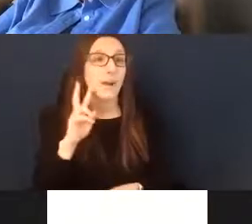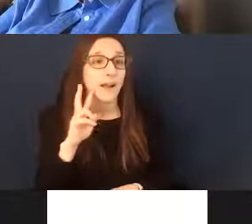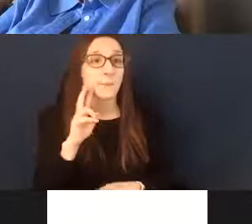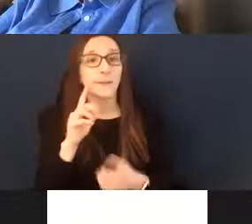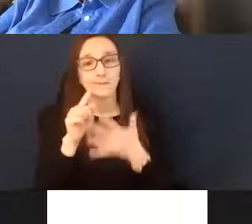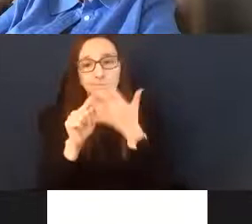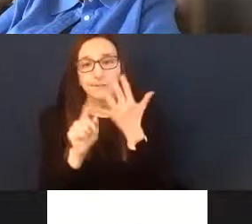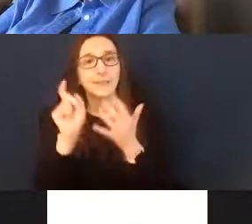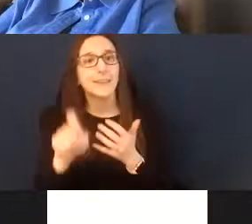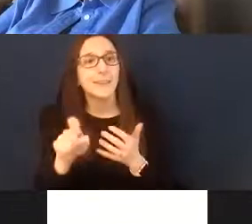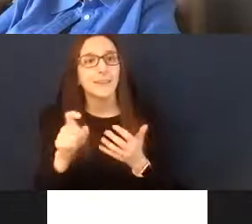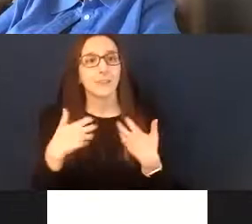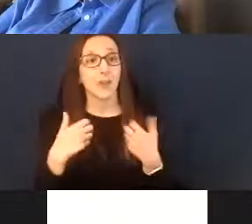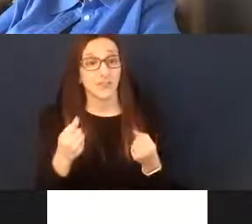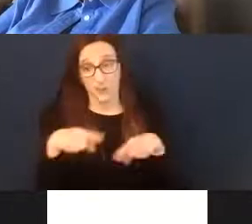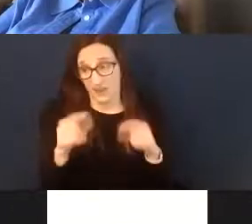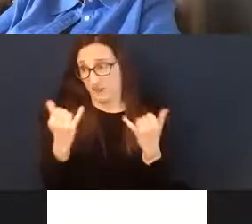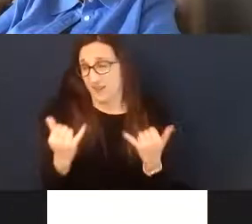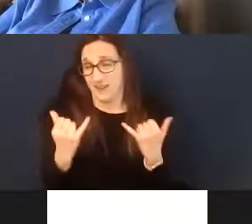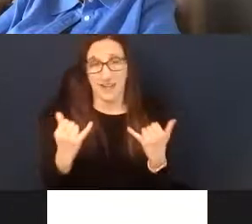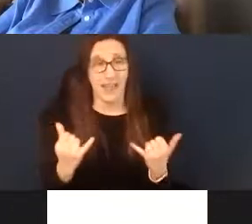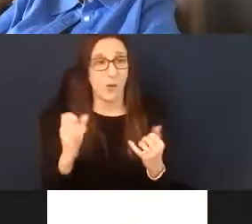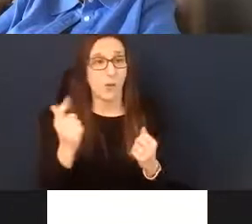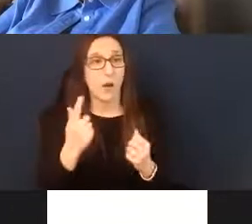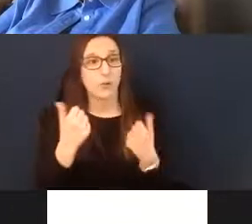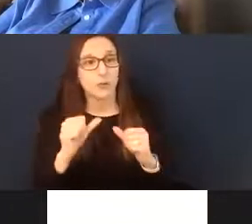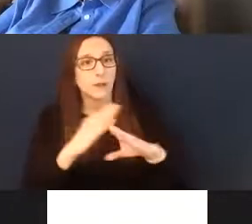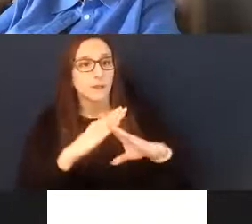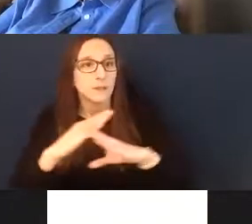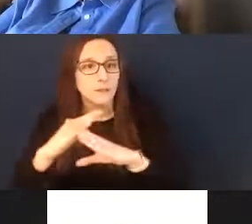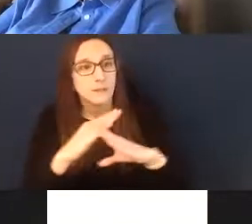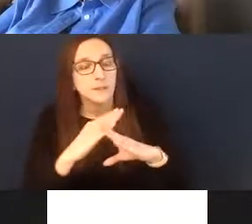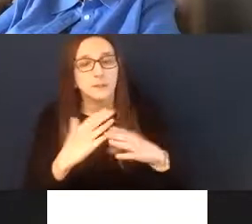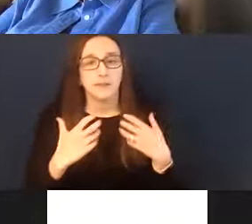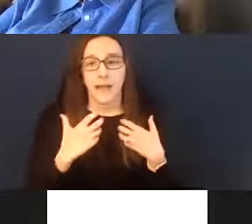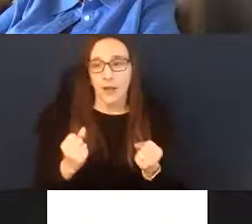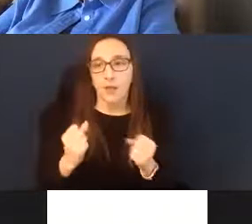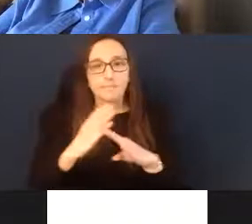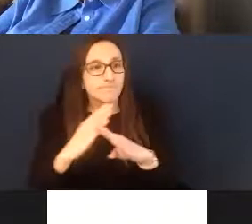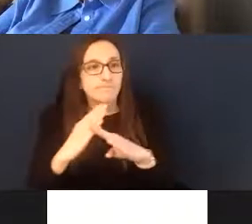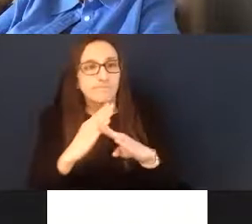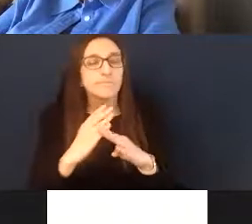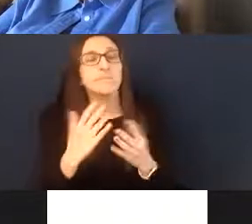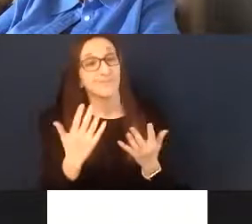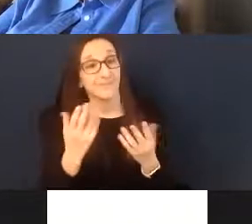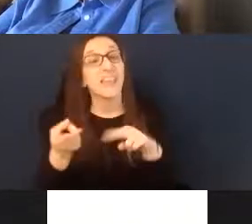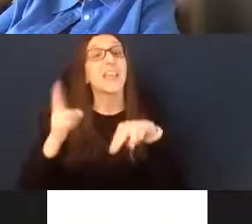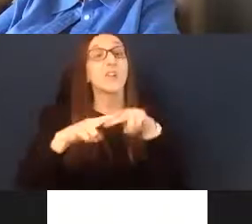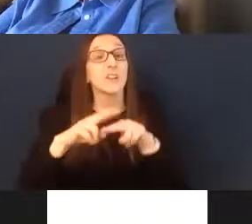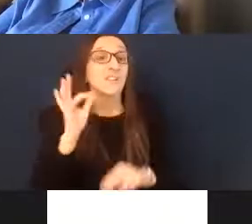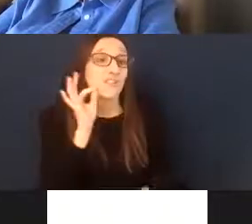need, especially during this time where we're all trying to prevent sickness. Increasing your fruits and vegetables will help you do